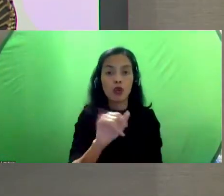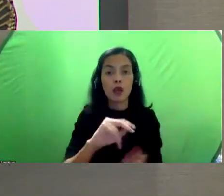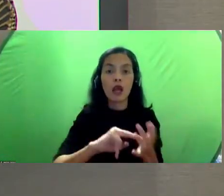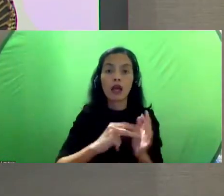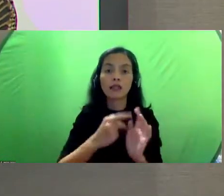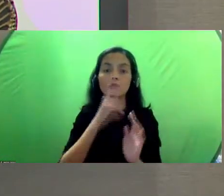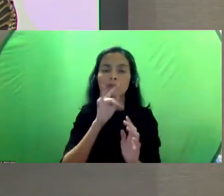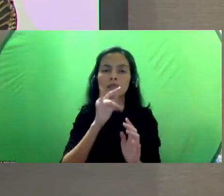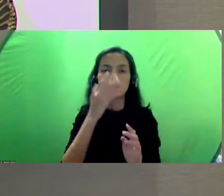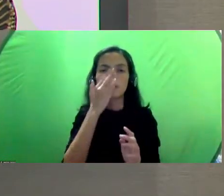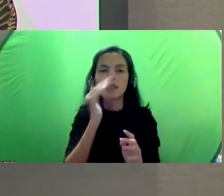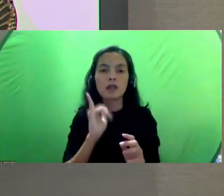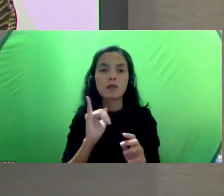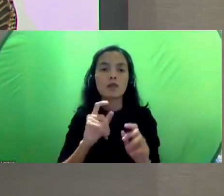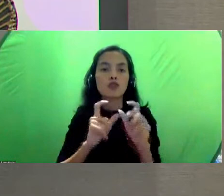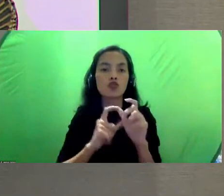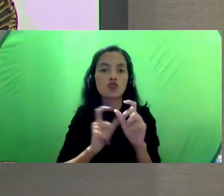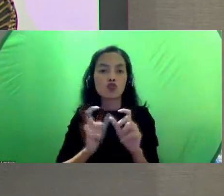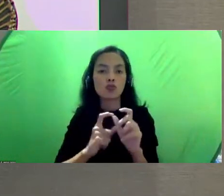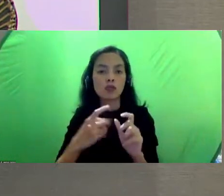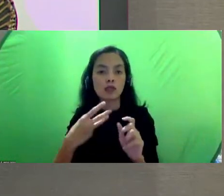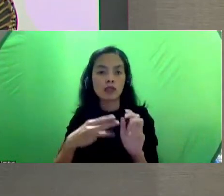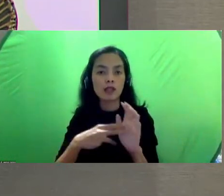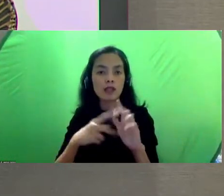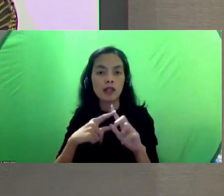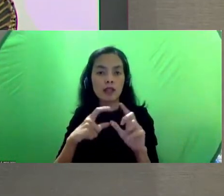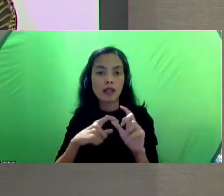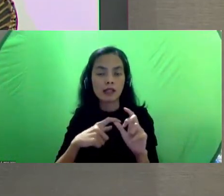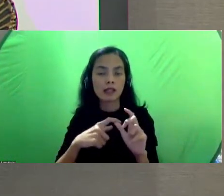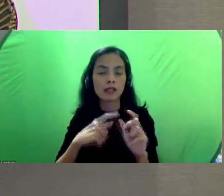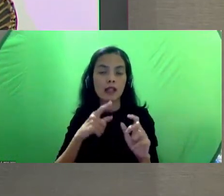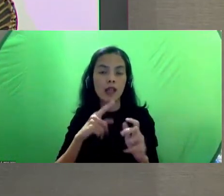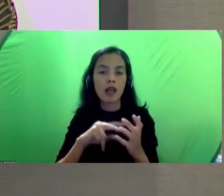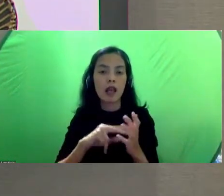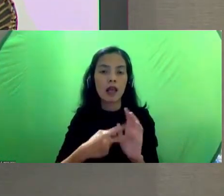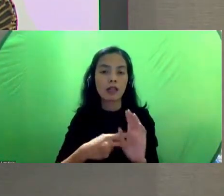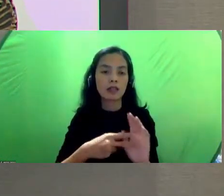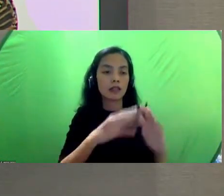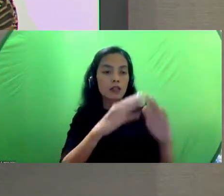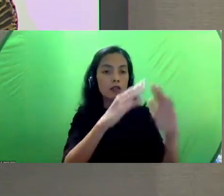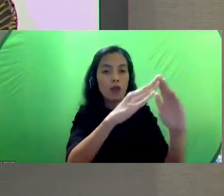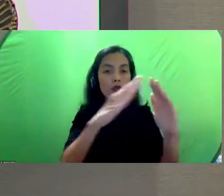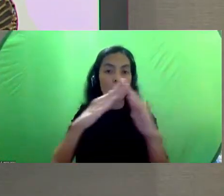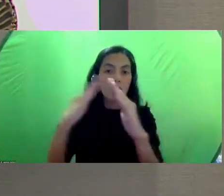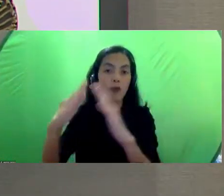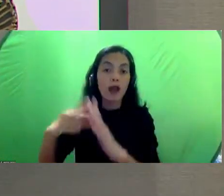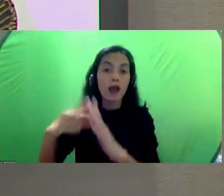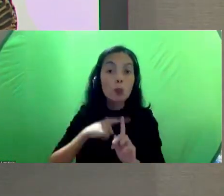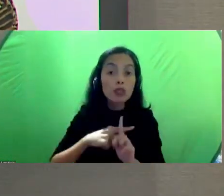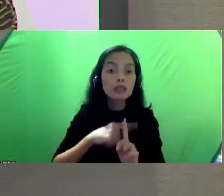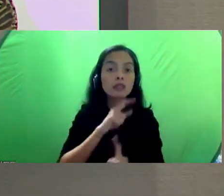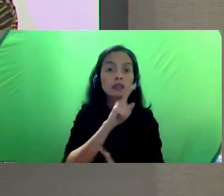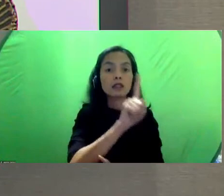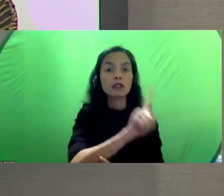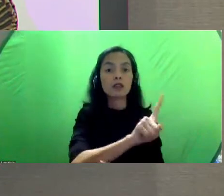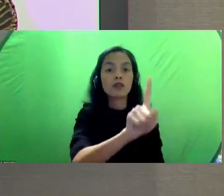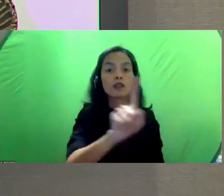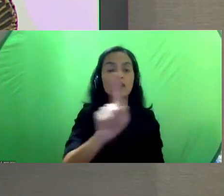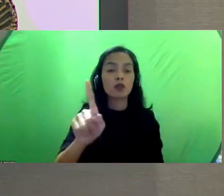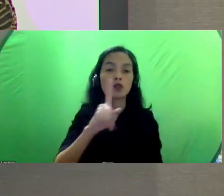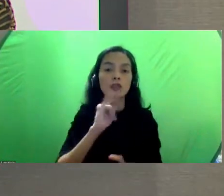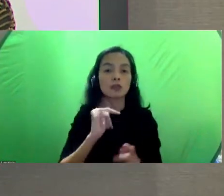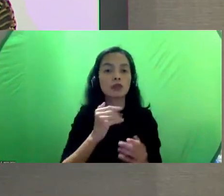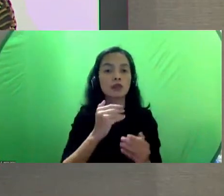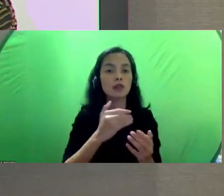Asep, where information both at the household and the individual level are collected at the same